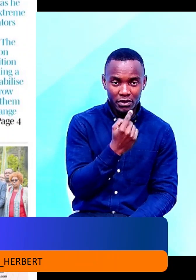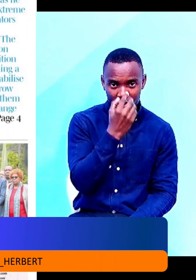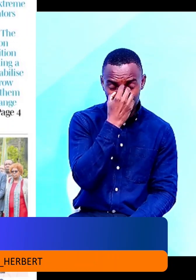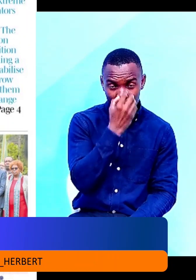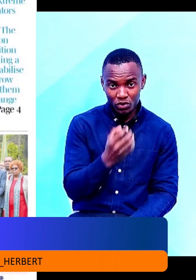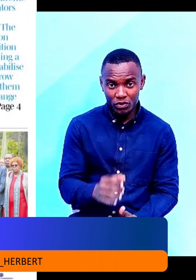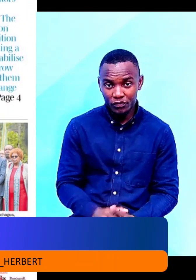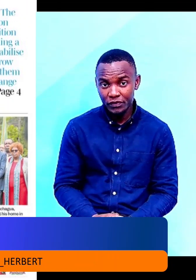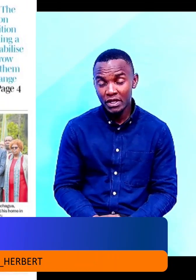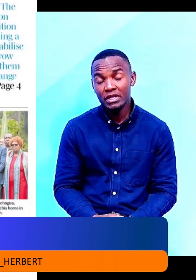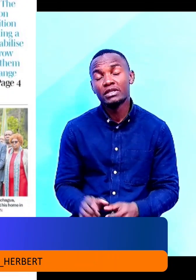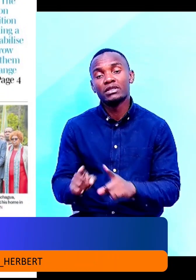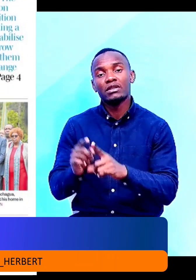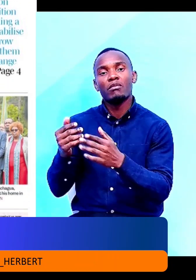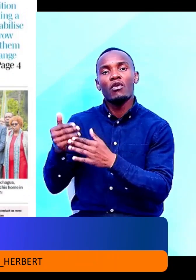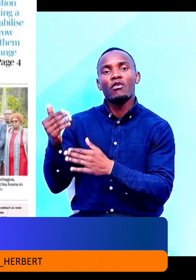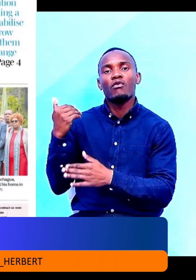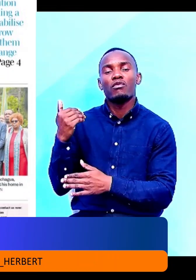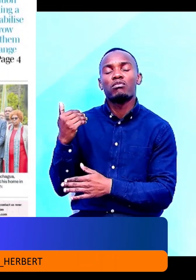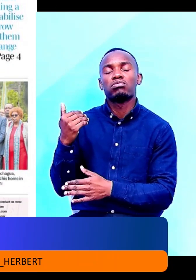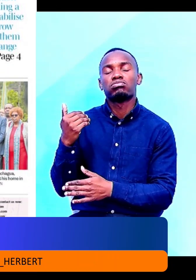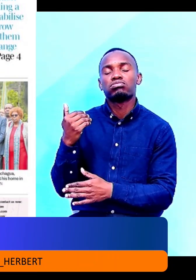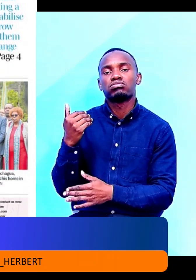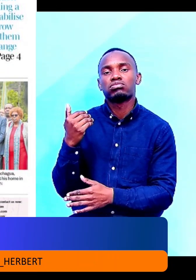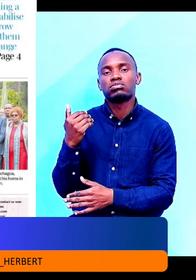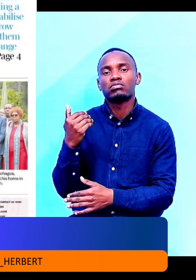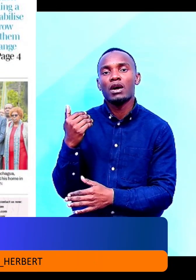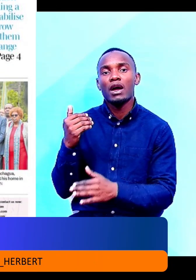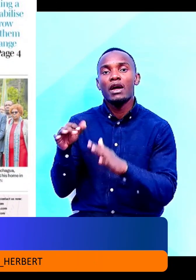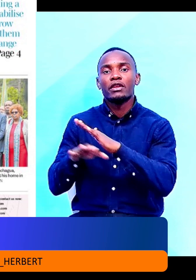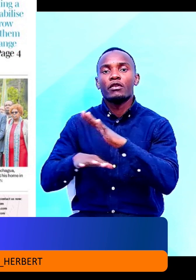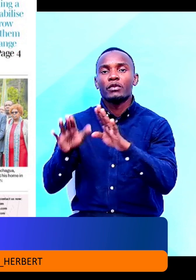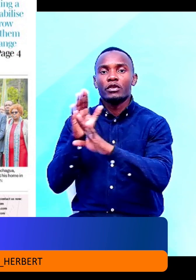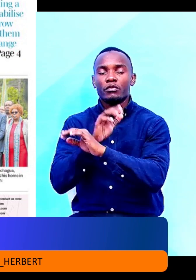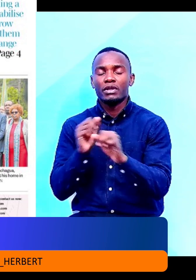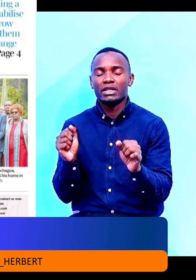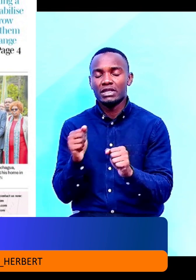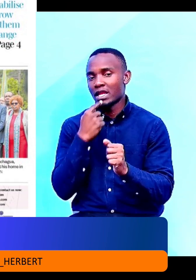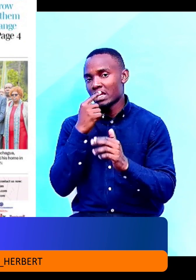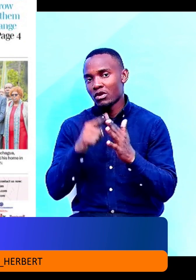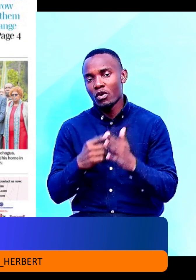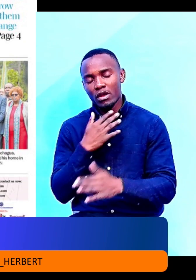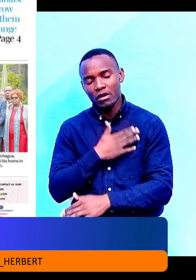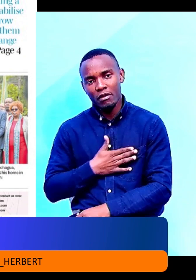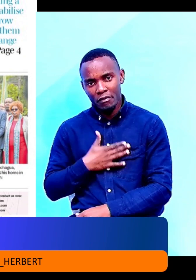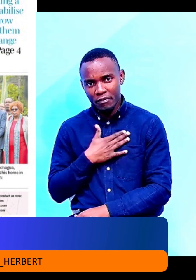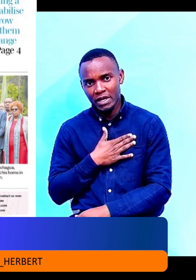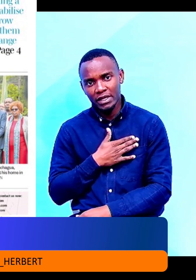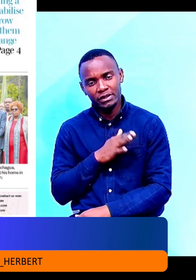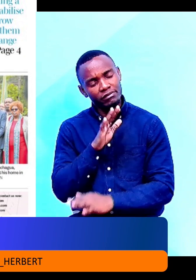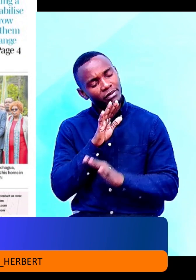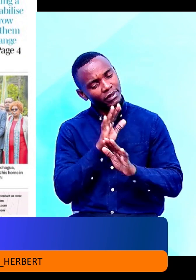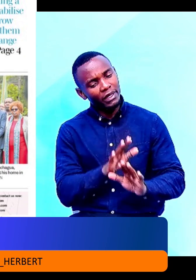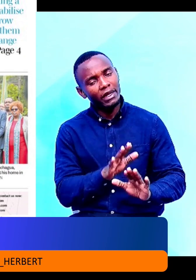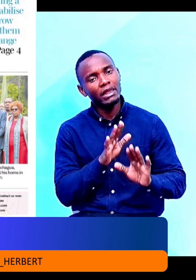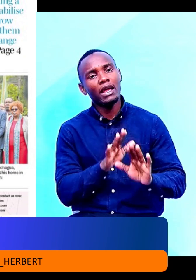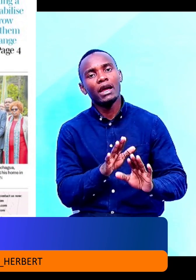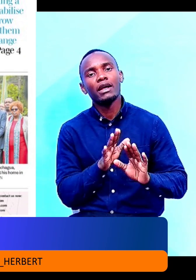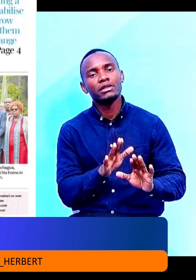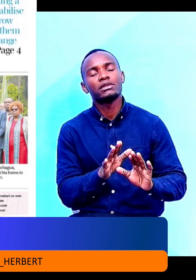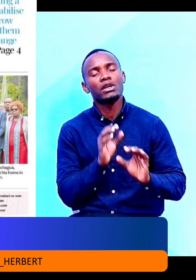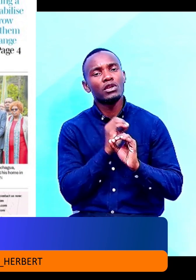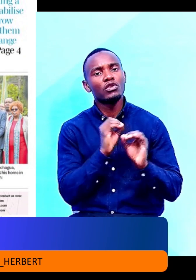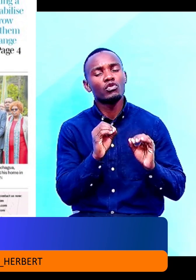former MP, former DP Rigathi Gachagua, please relax. We want you to serve your one term. Nobody is planning to remove